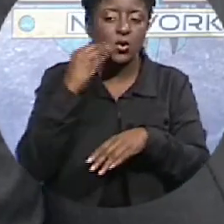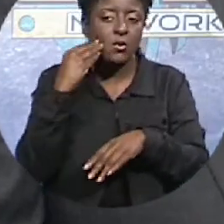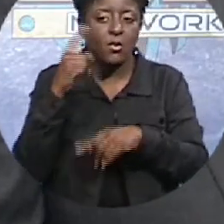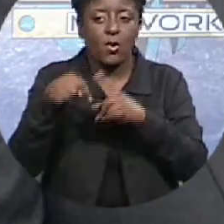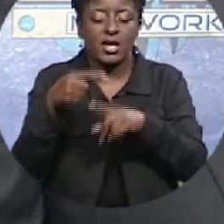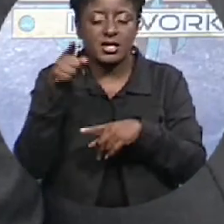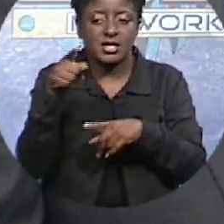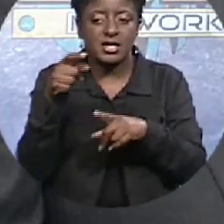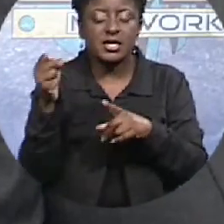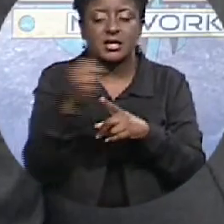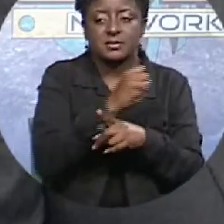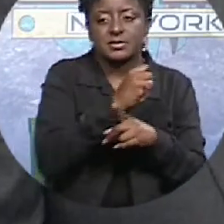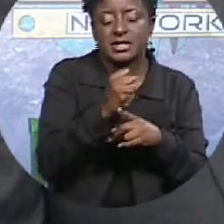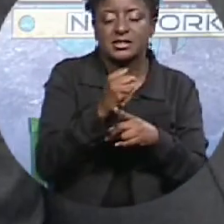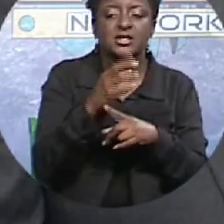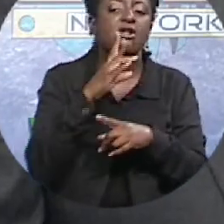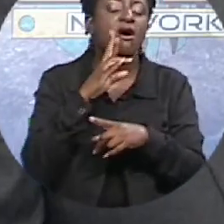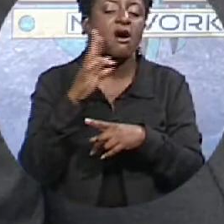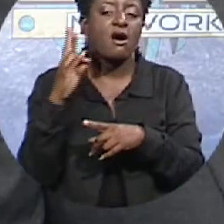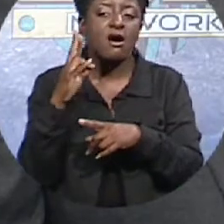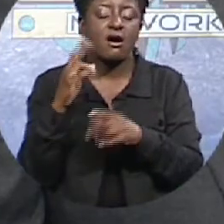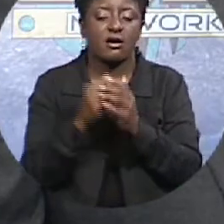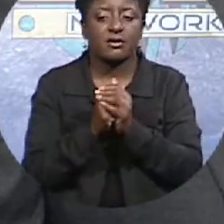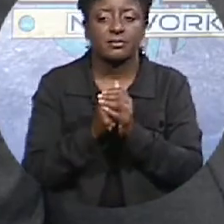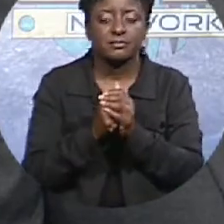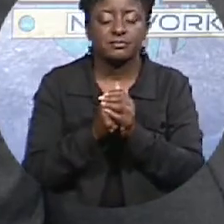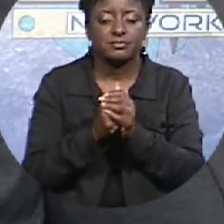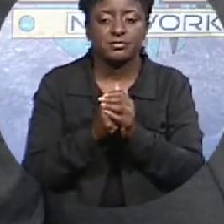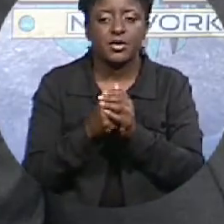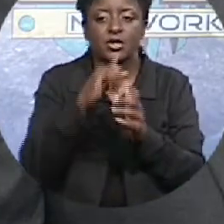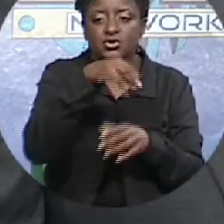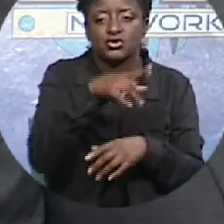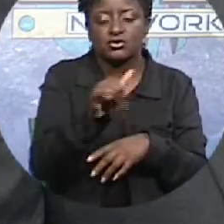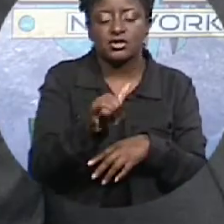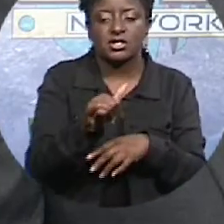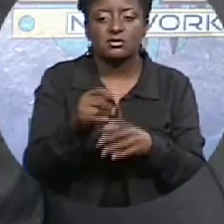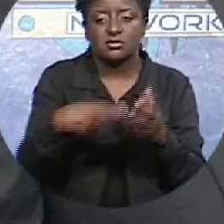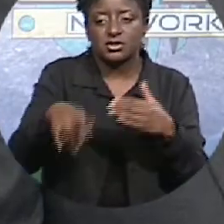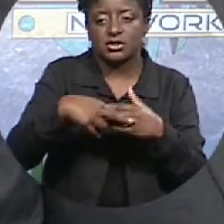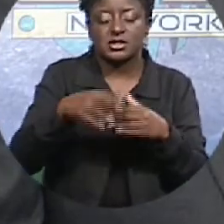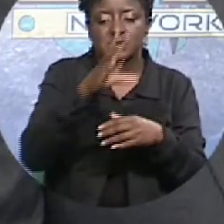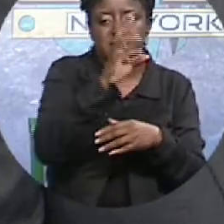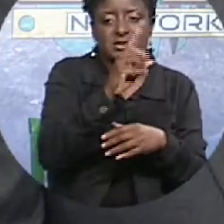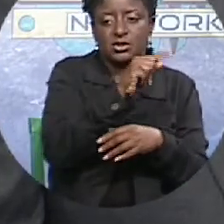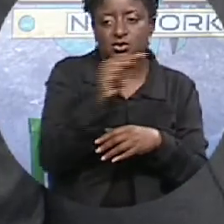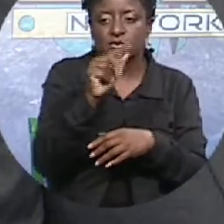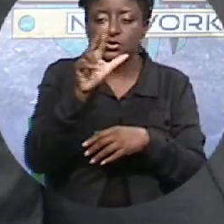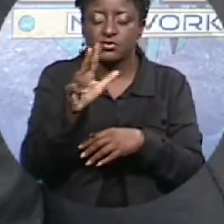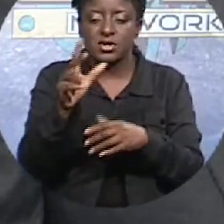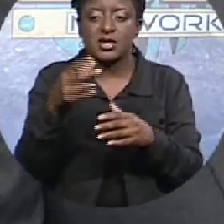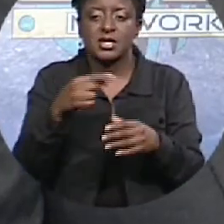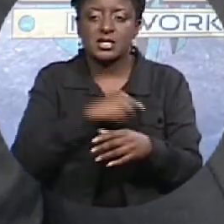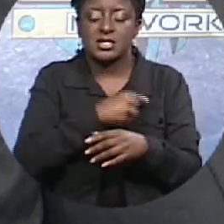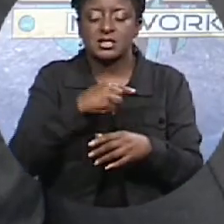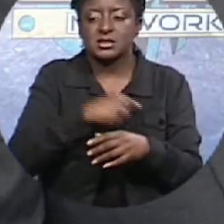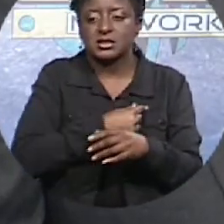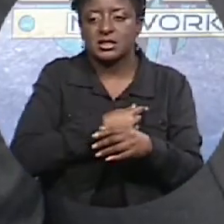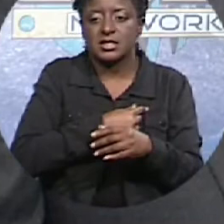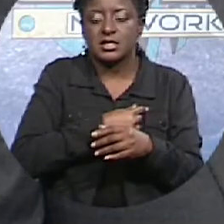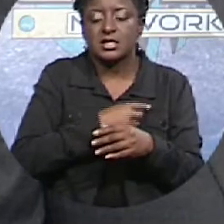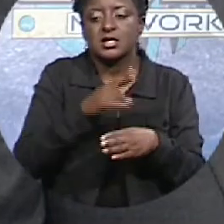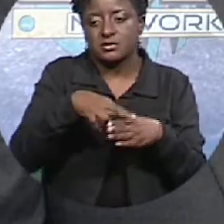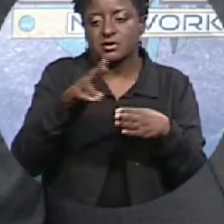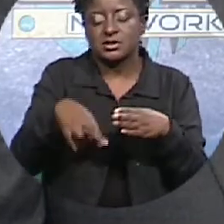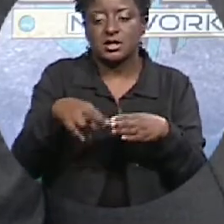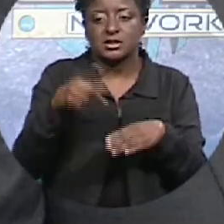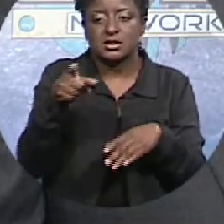Williams appeared visibly shaken after jurors returned the 6-3 guilty verdict last evening before Justice Indra Child. He will be sentenced